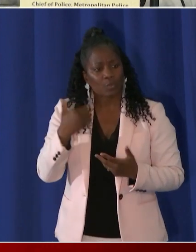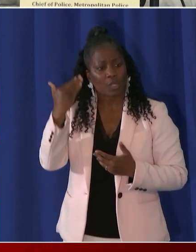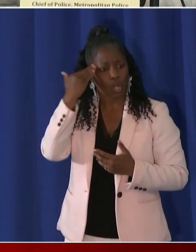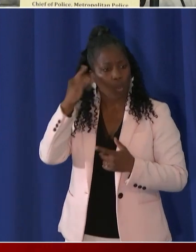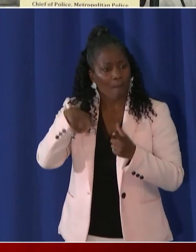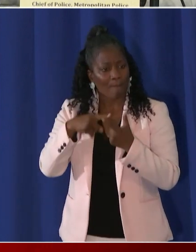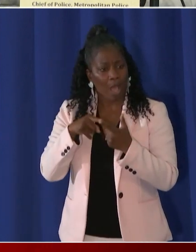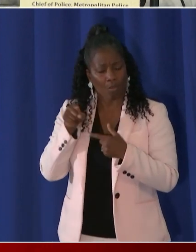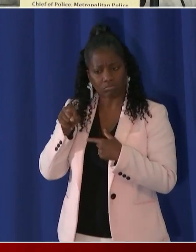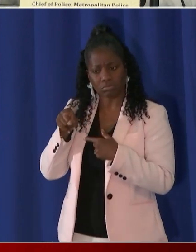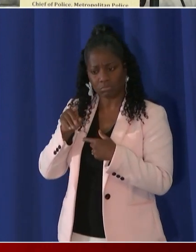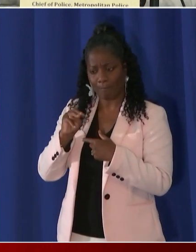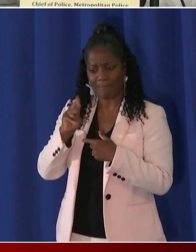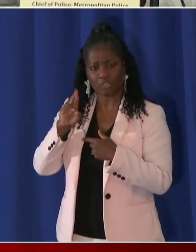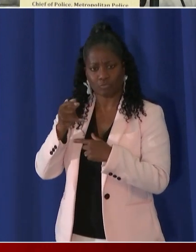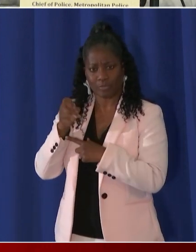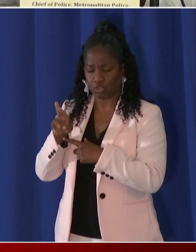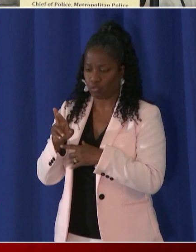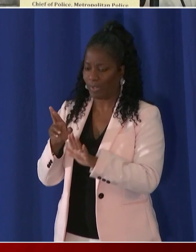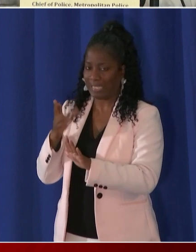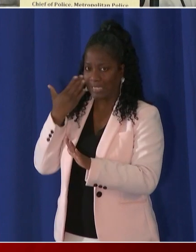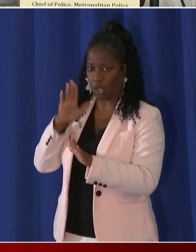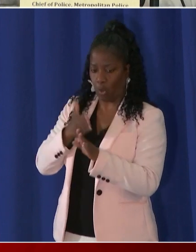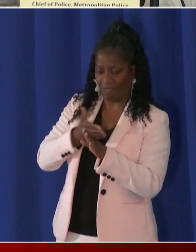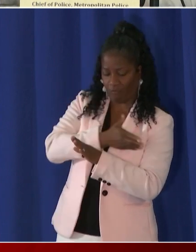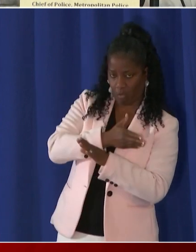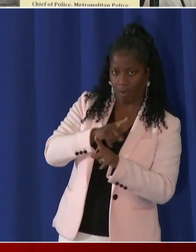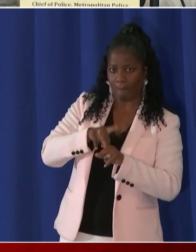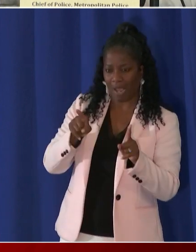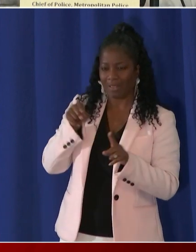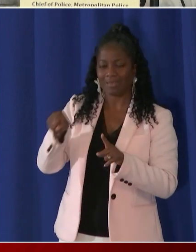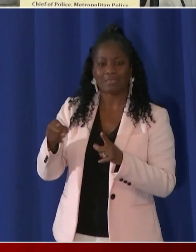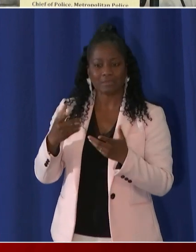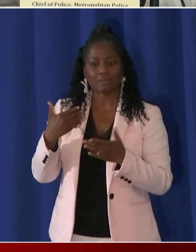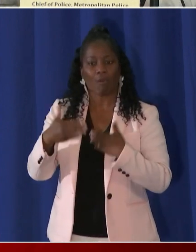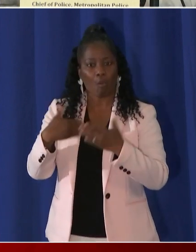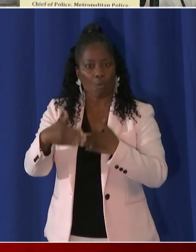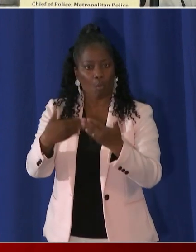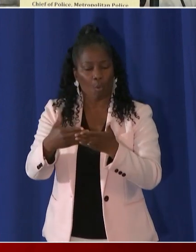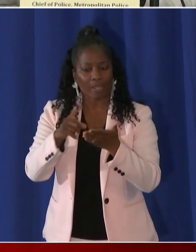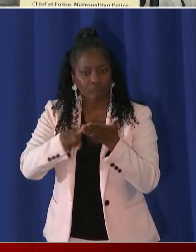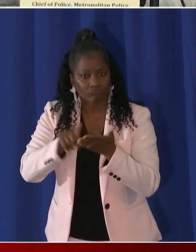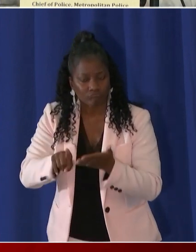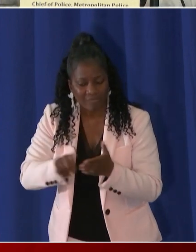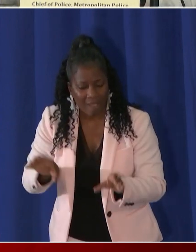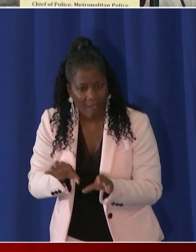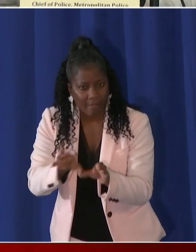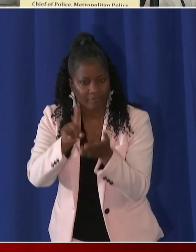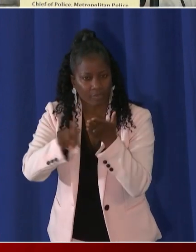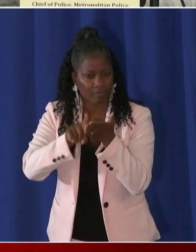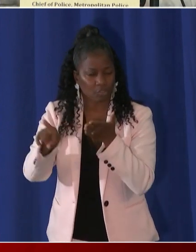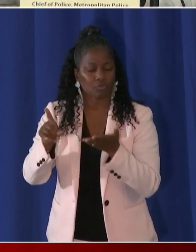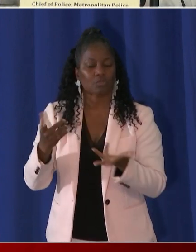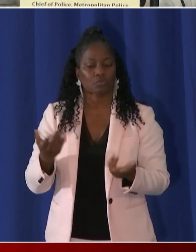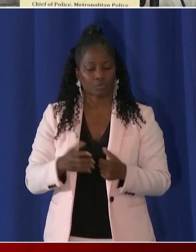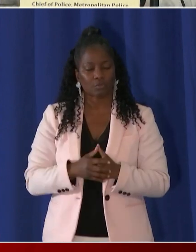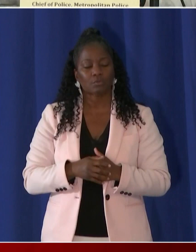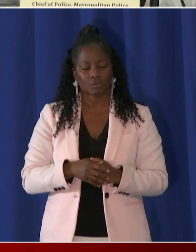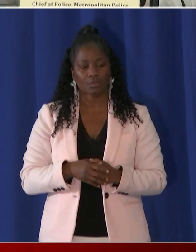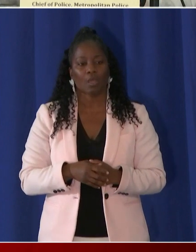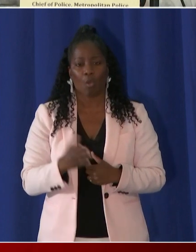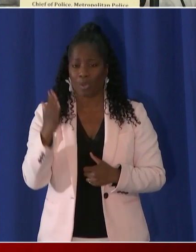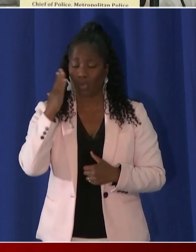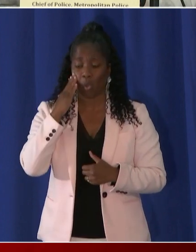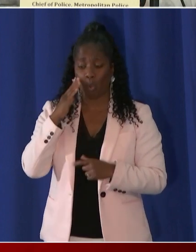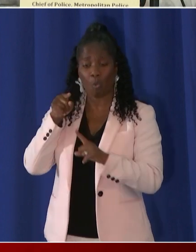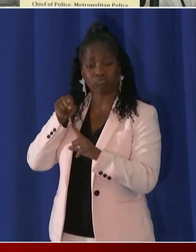Mr. Spencer that we did not know then. Again, this is very much an active investigation. We know